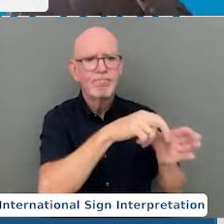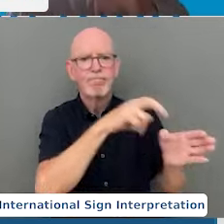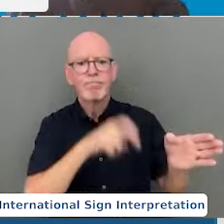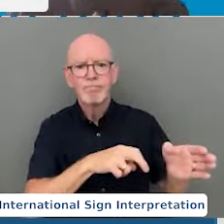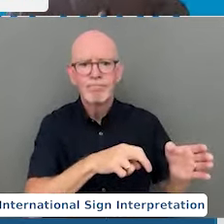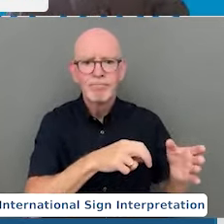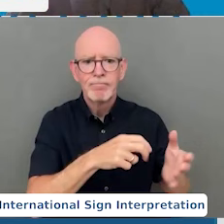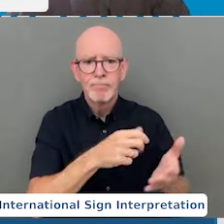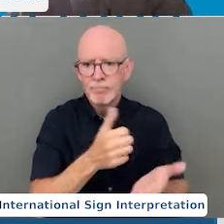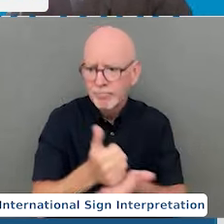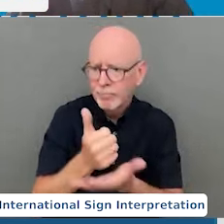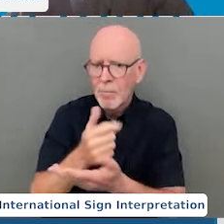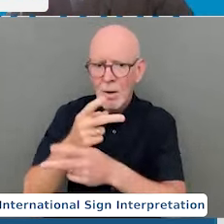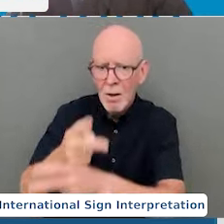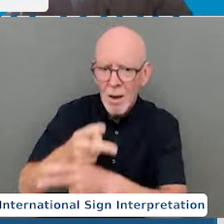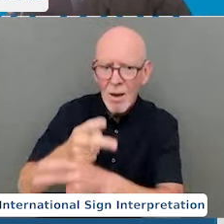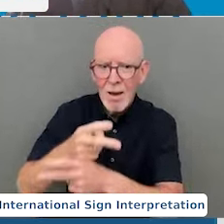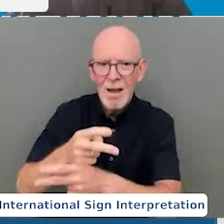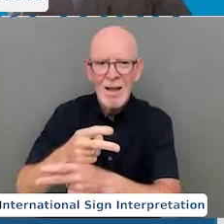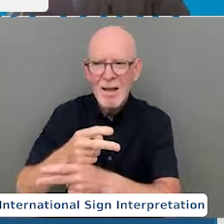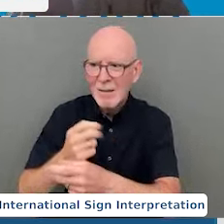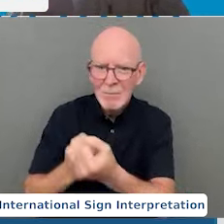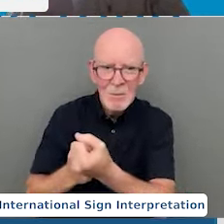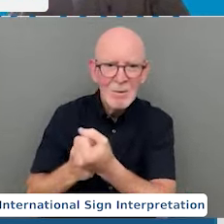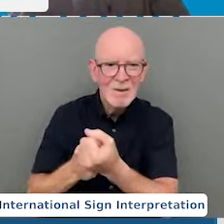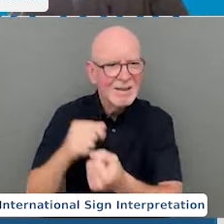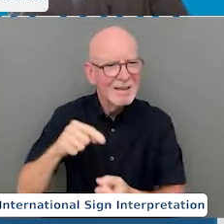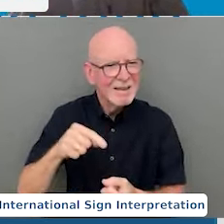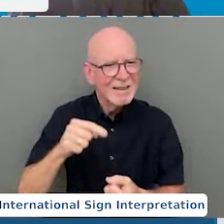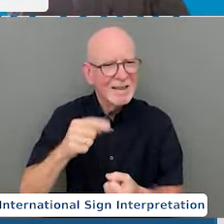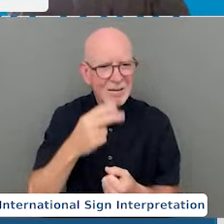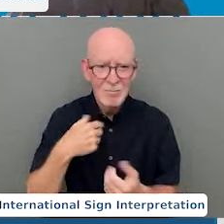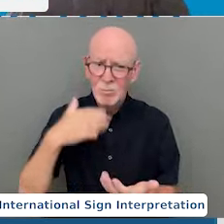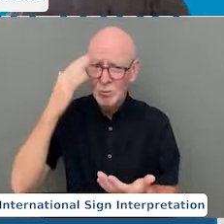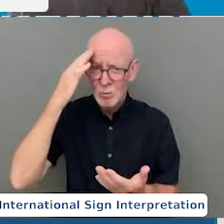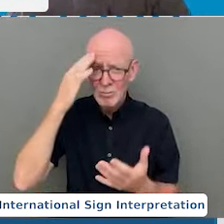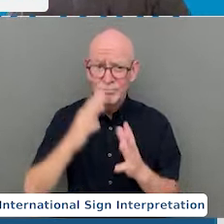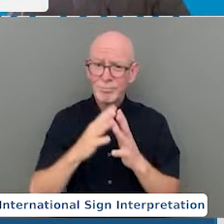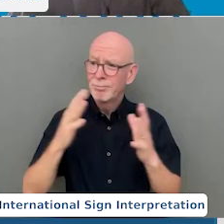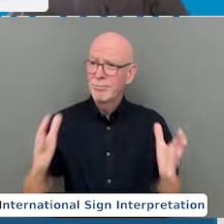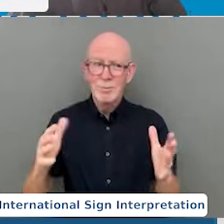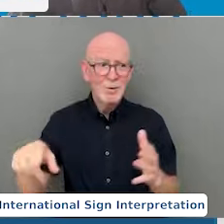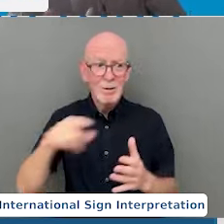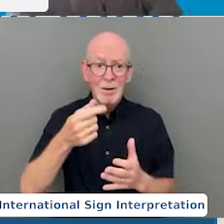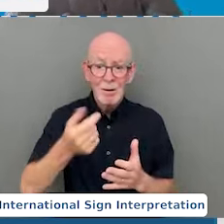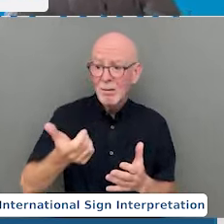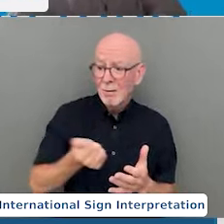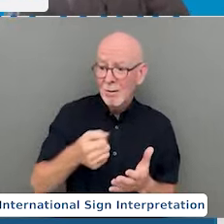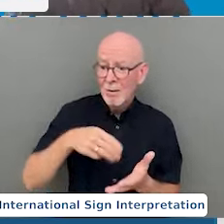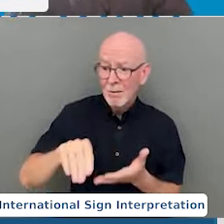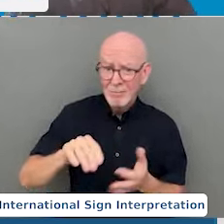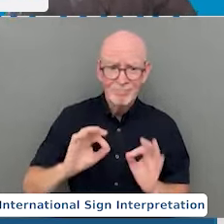of working age adult and older person will have to forego educational opportunities